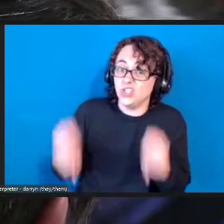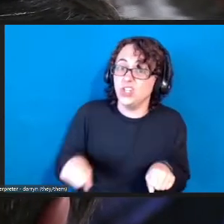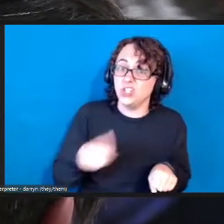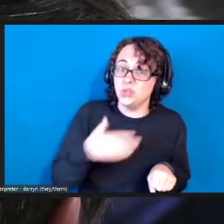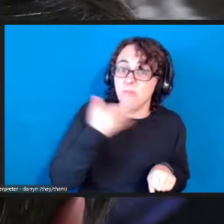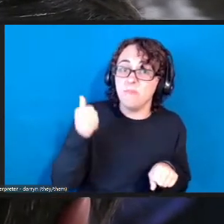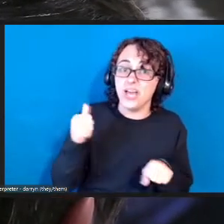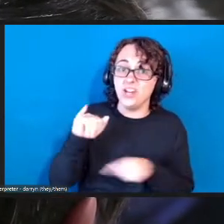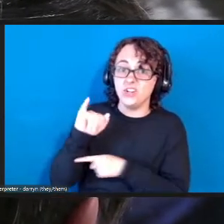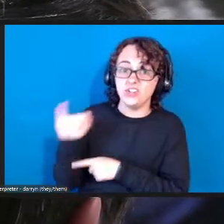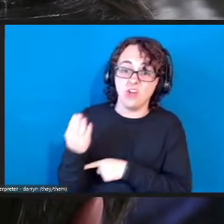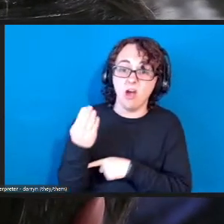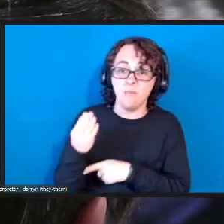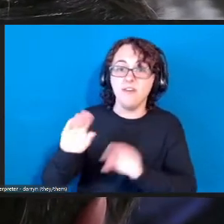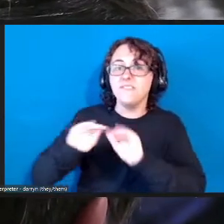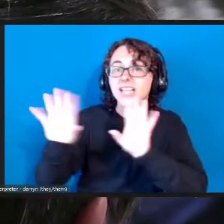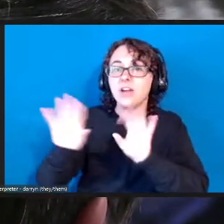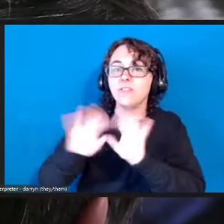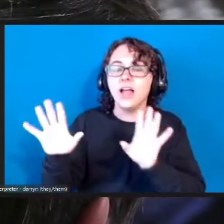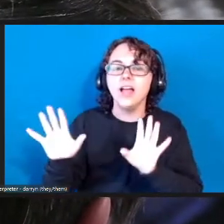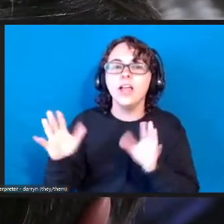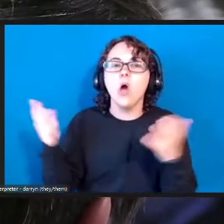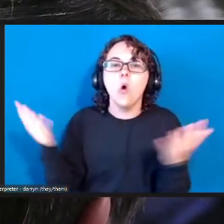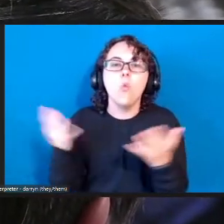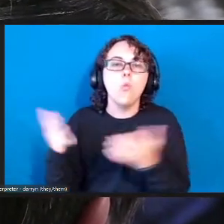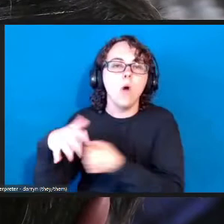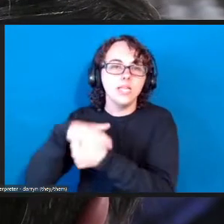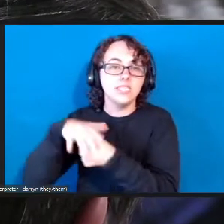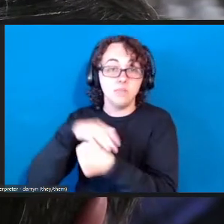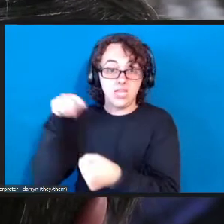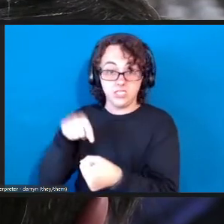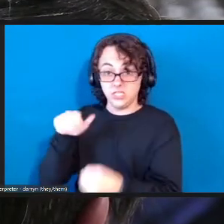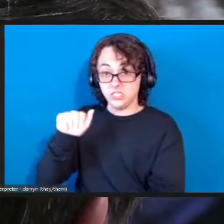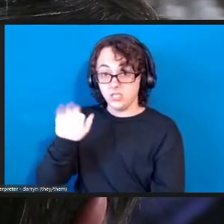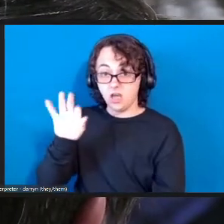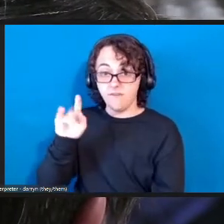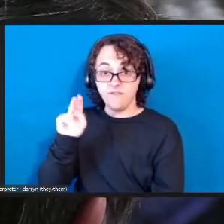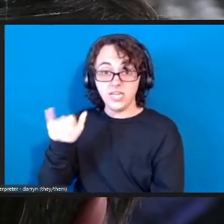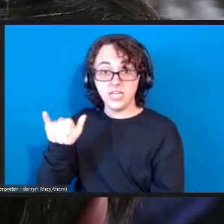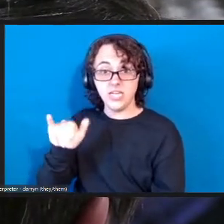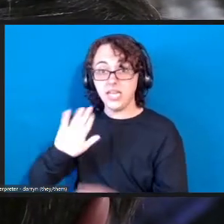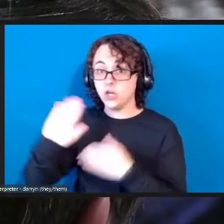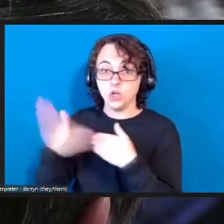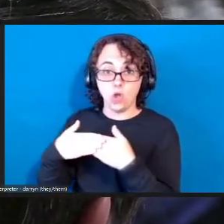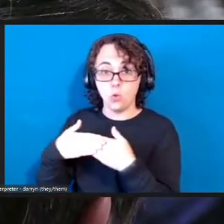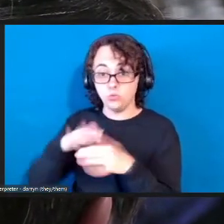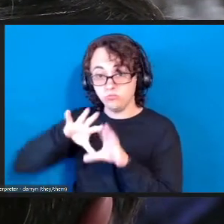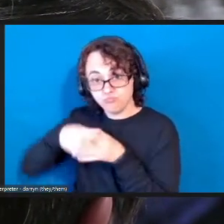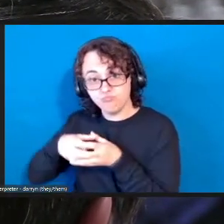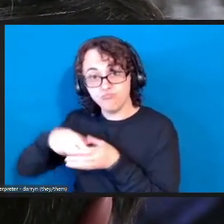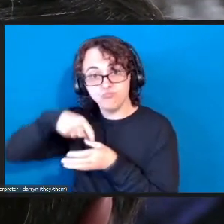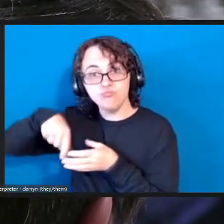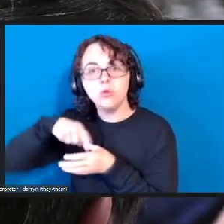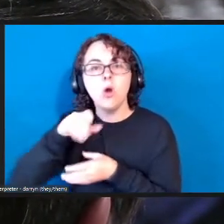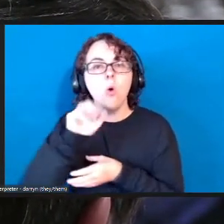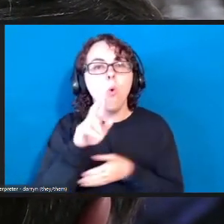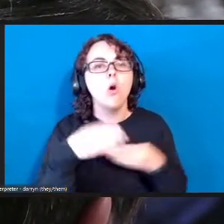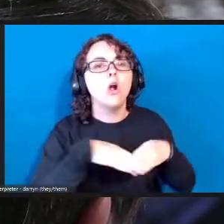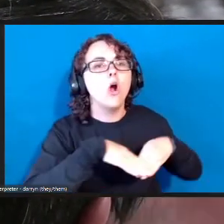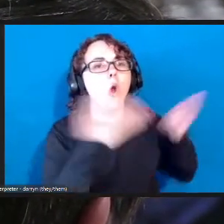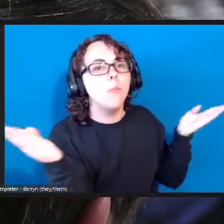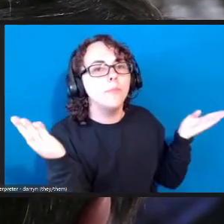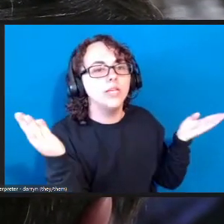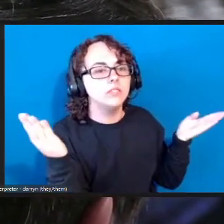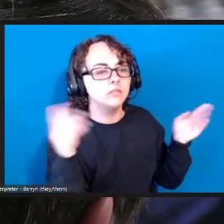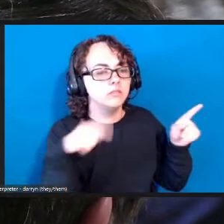what spaces are actually affinity spaces versus things that are going to be open to everyone. Because what I'm